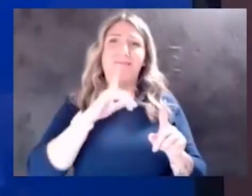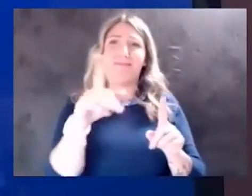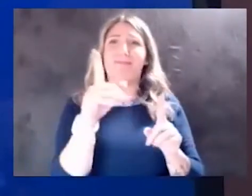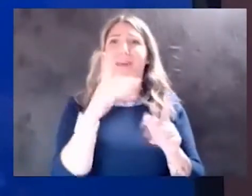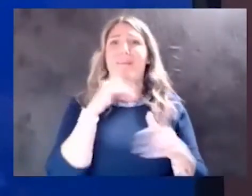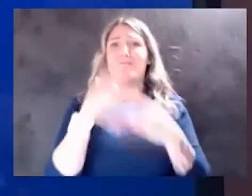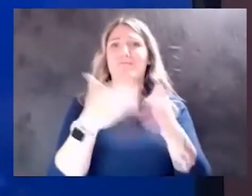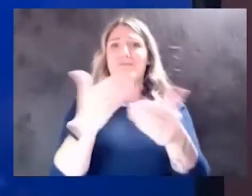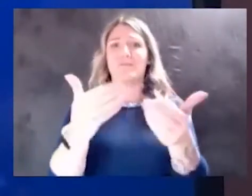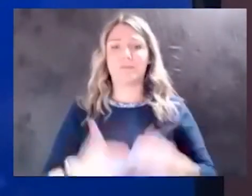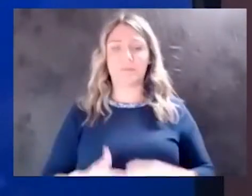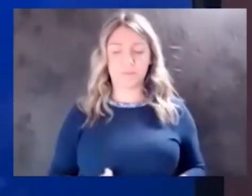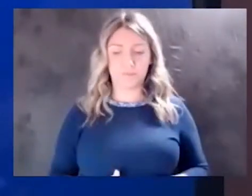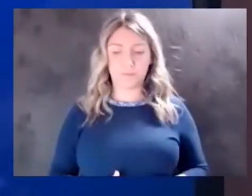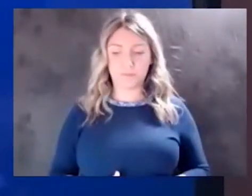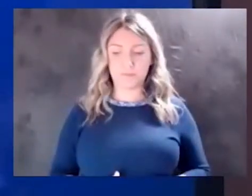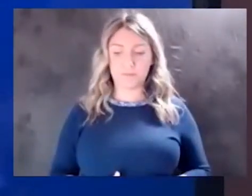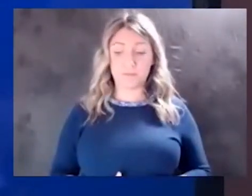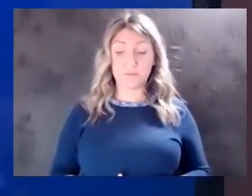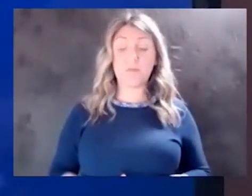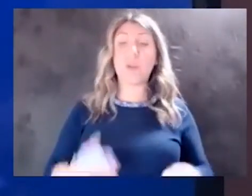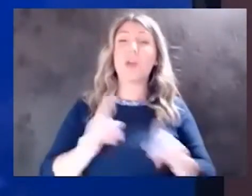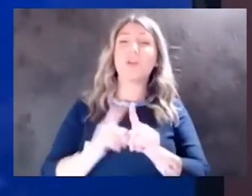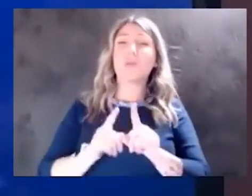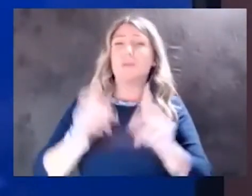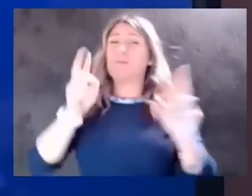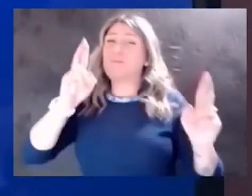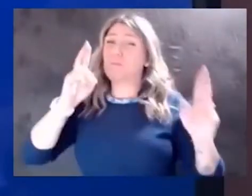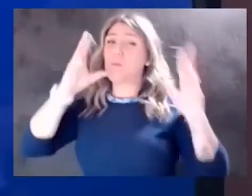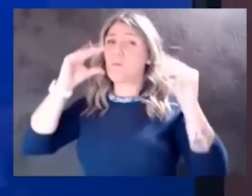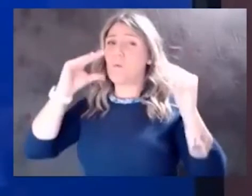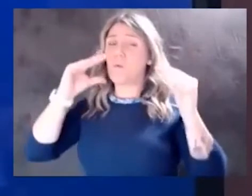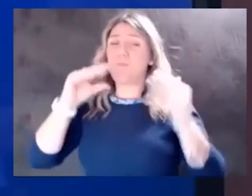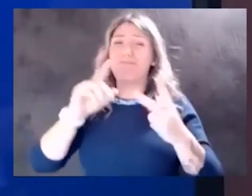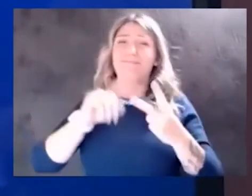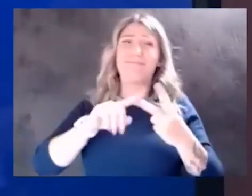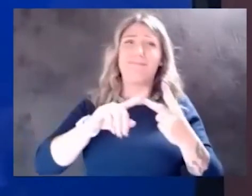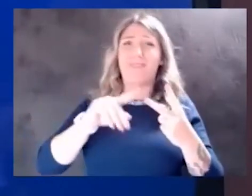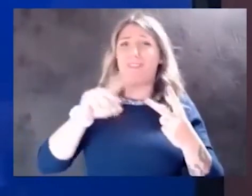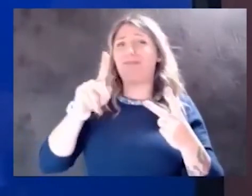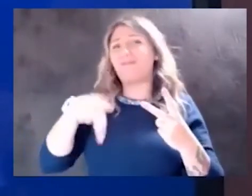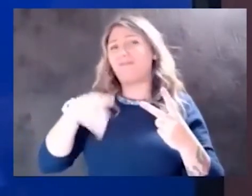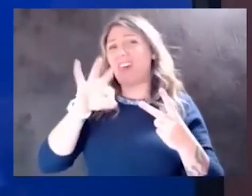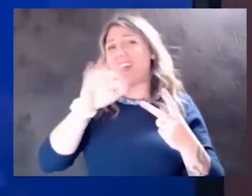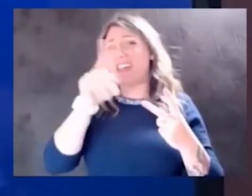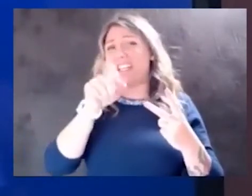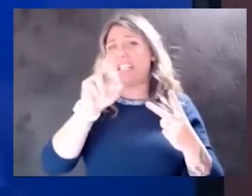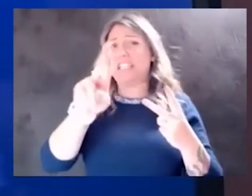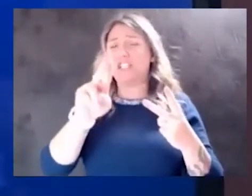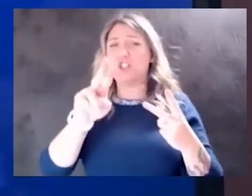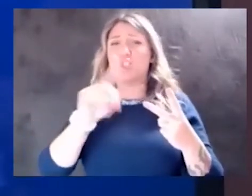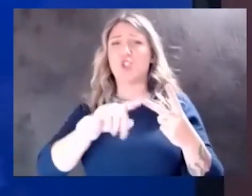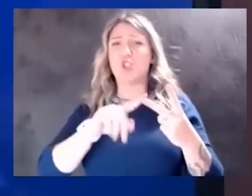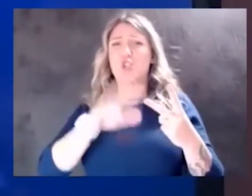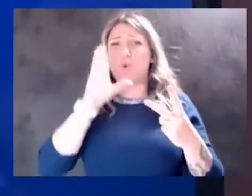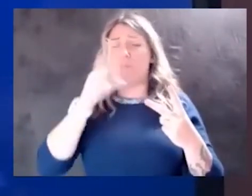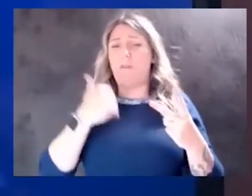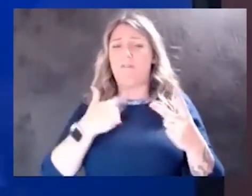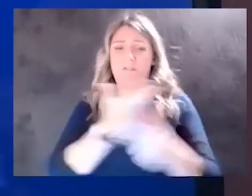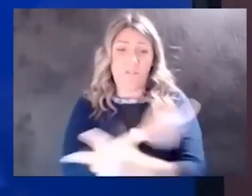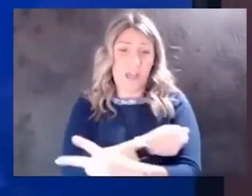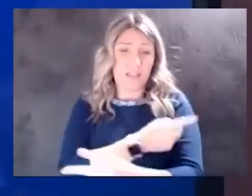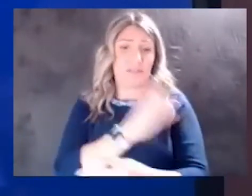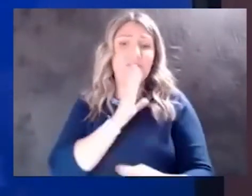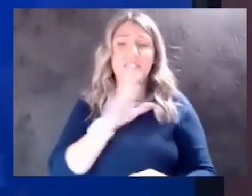would hold out hope that Pfizer or Moderna, but more likely Pfizer, I think, in the studies will have a vaccine that has got an EUA